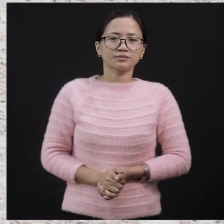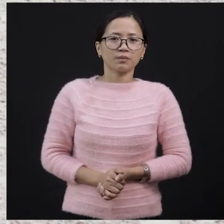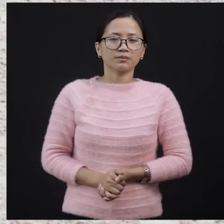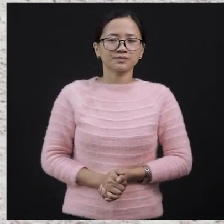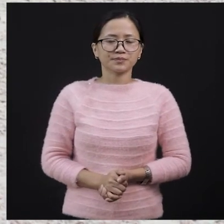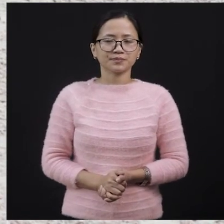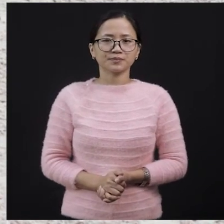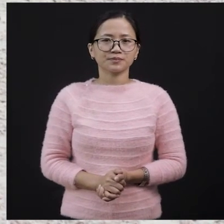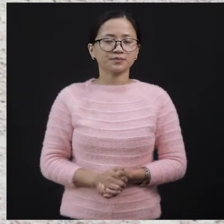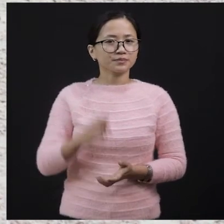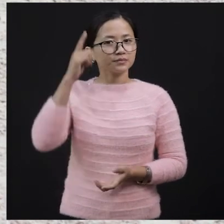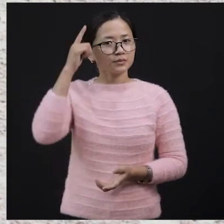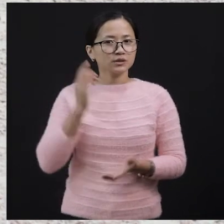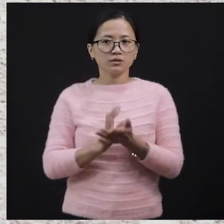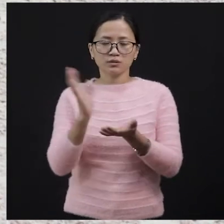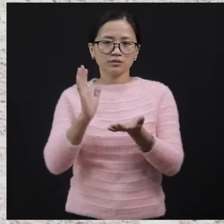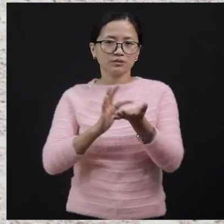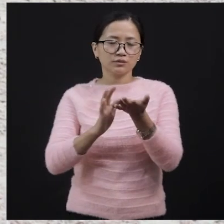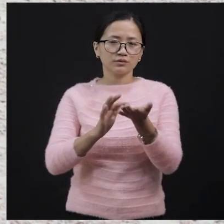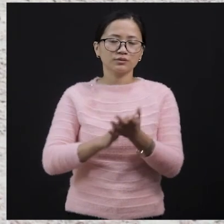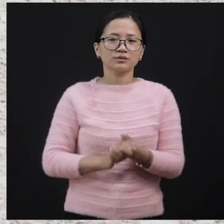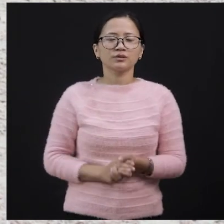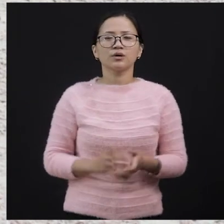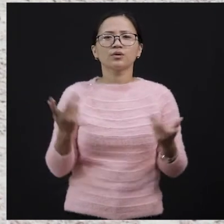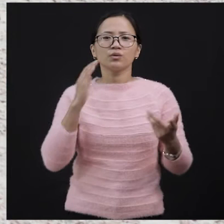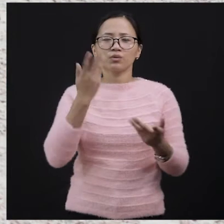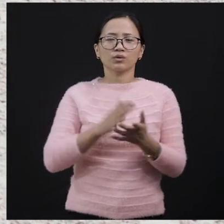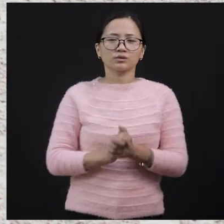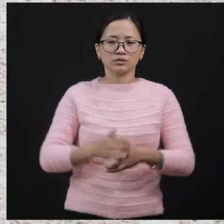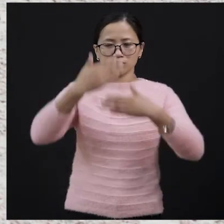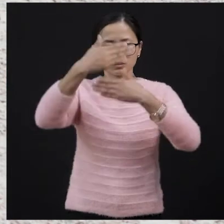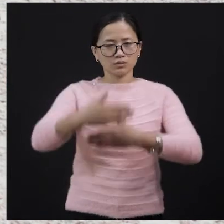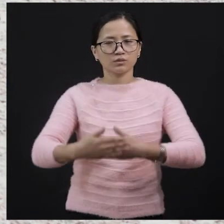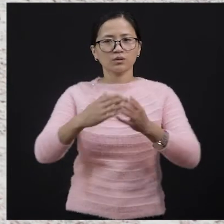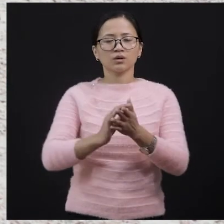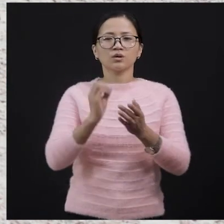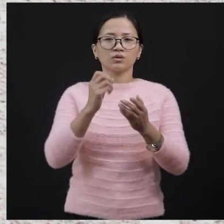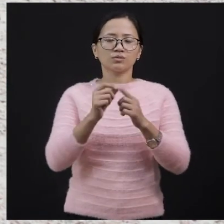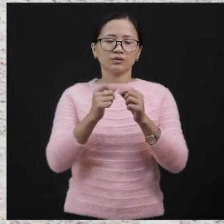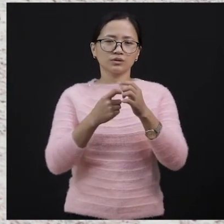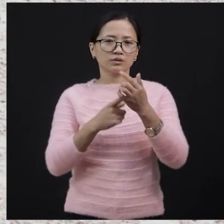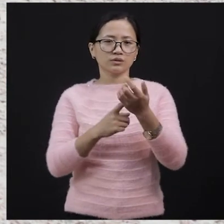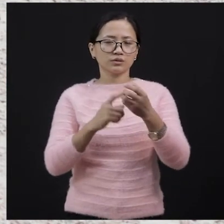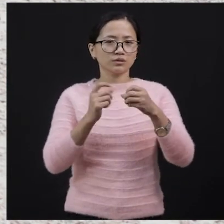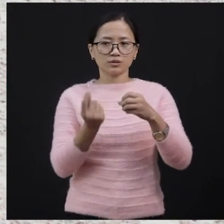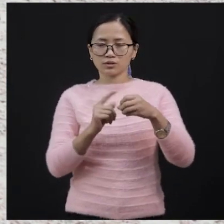So shadow will be formed only when an opaque object blocks the light traveling in a straight